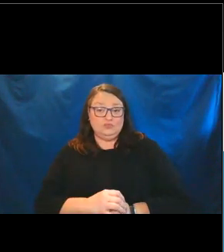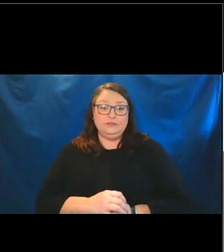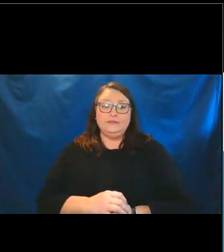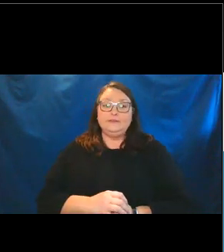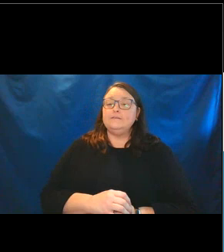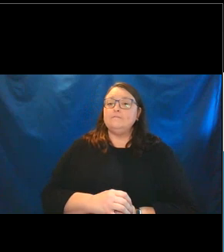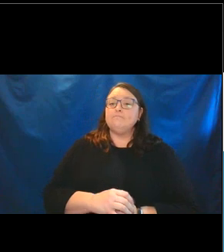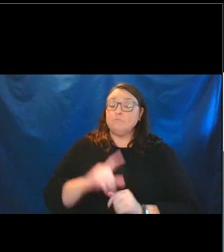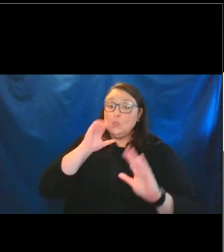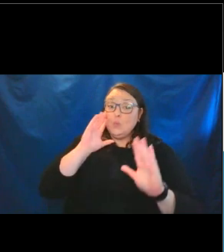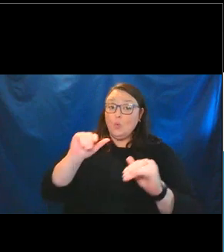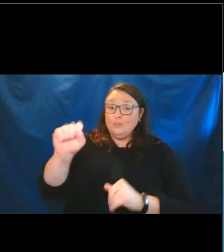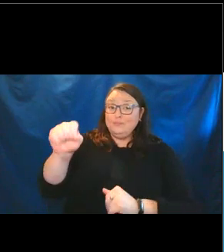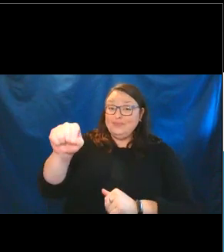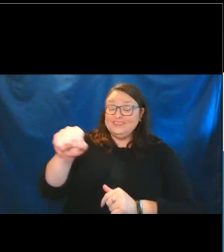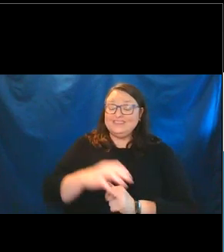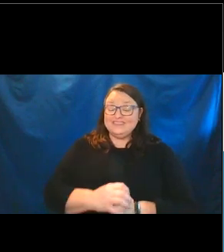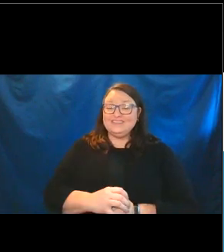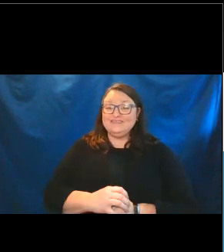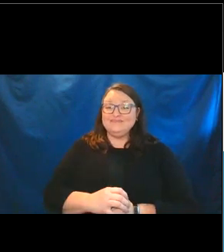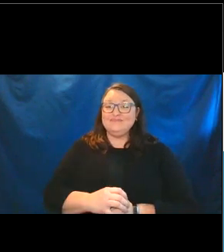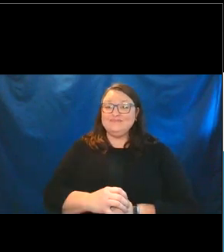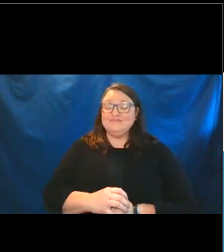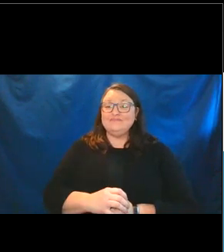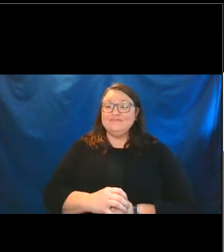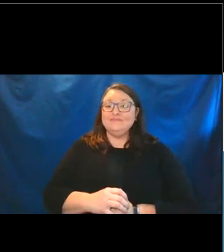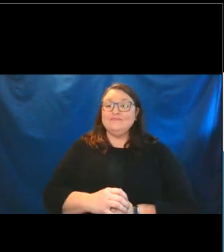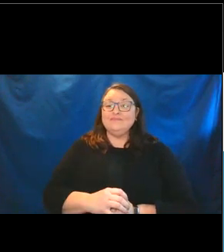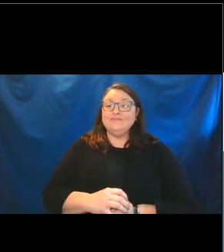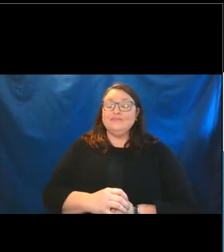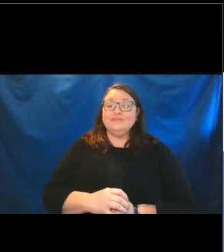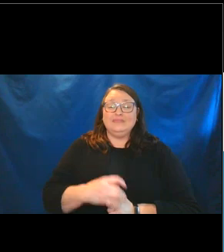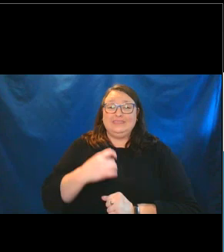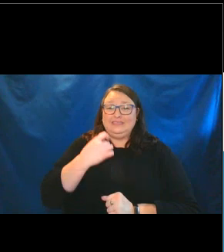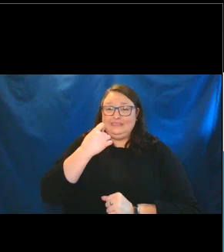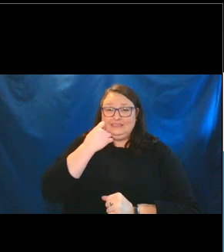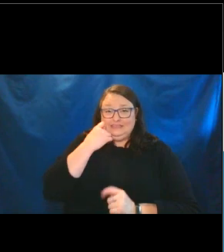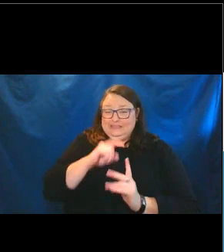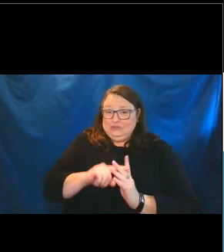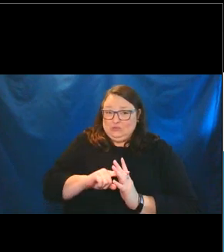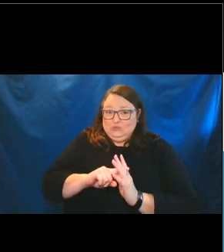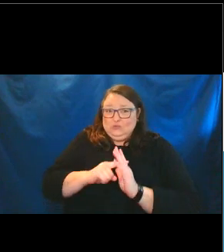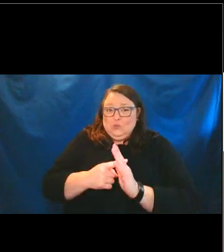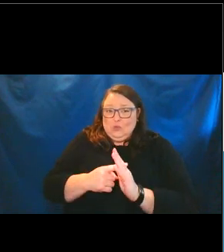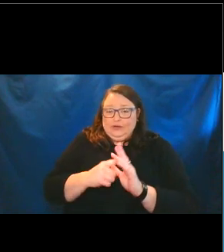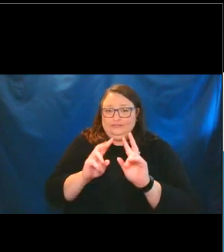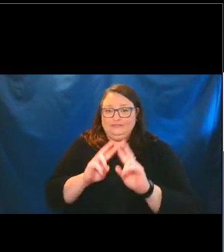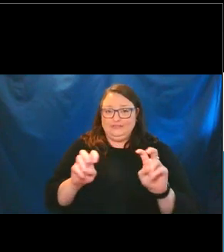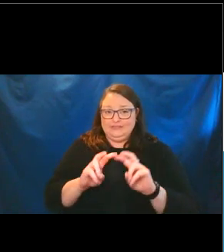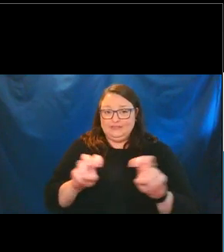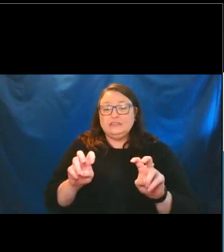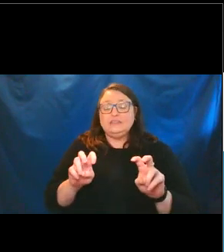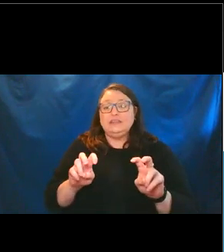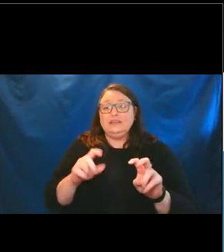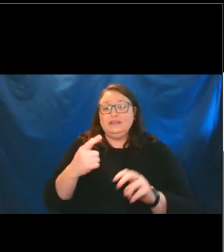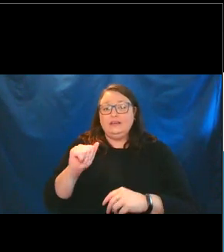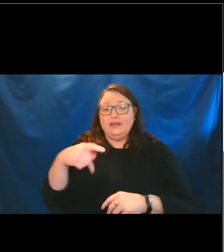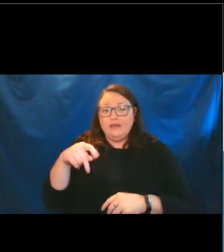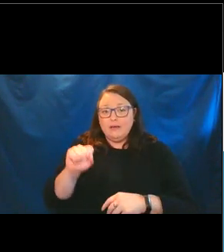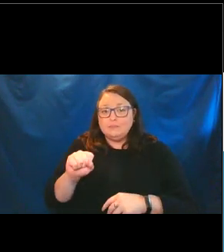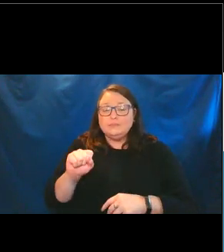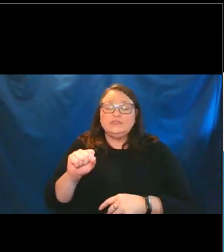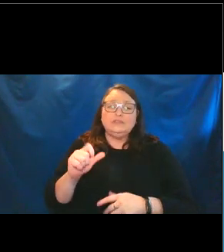We hope so. We are just in the infancy of assessing what the gaps are and what the